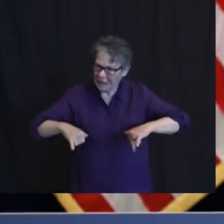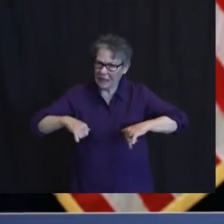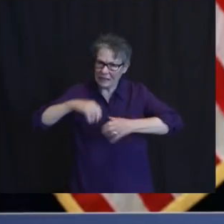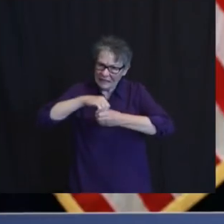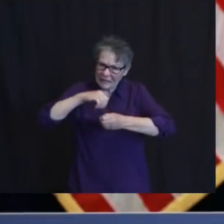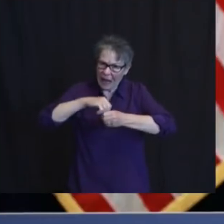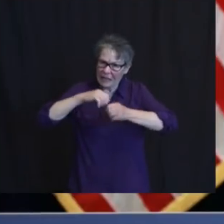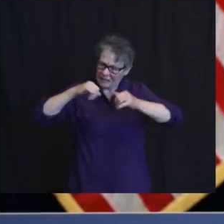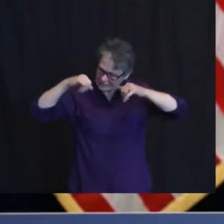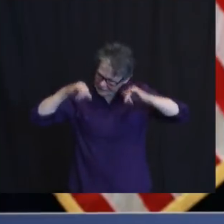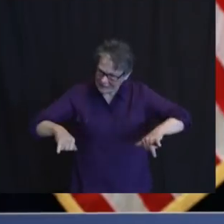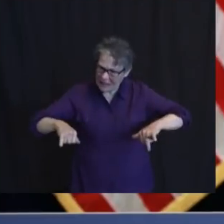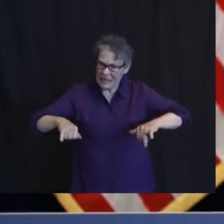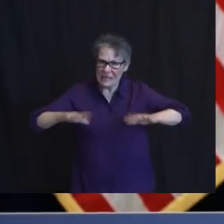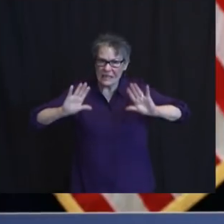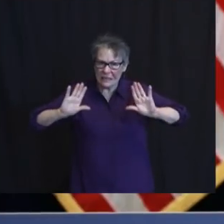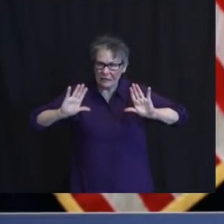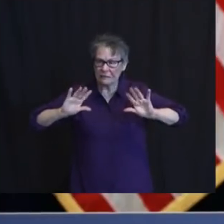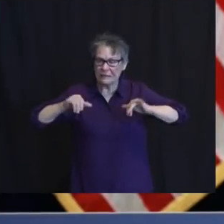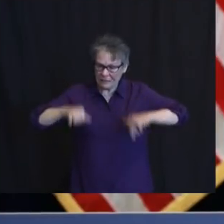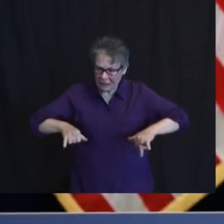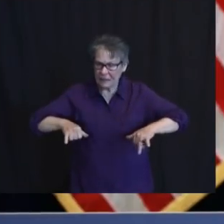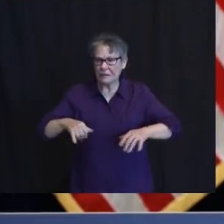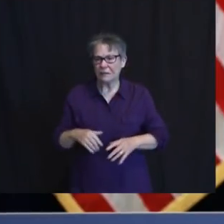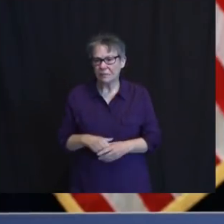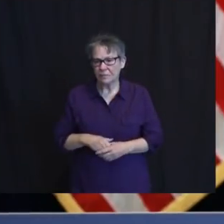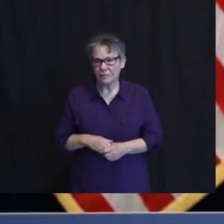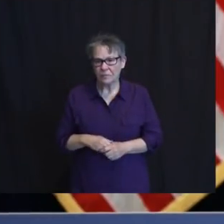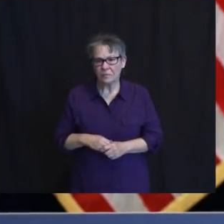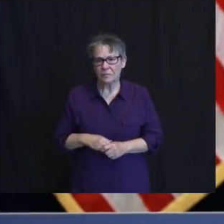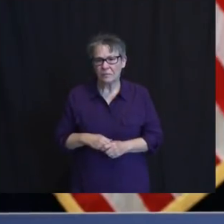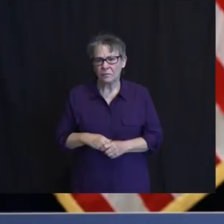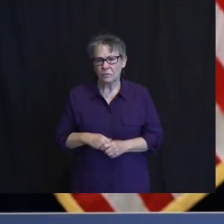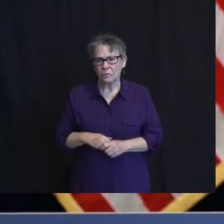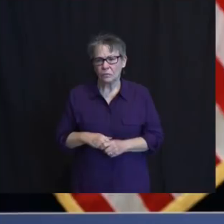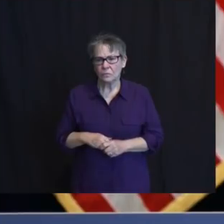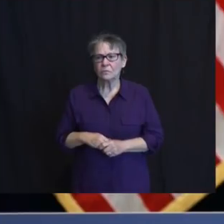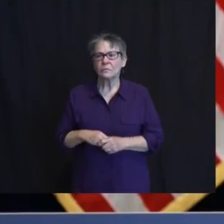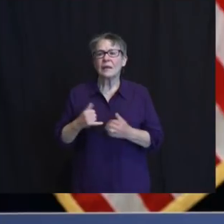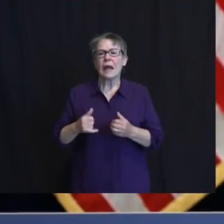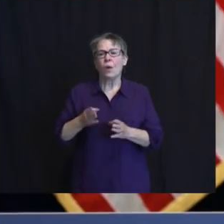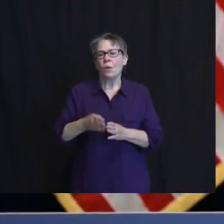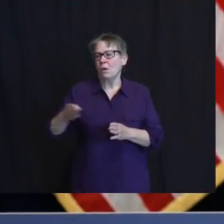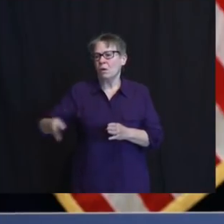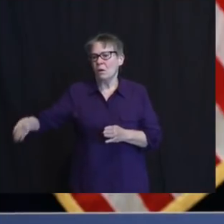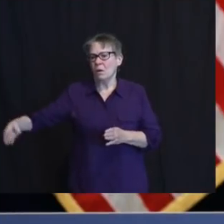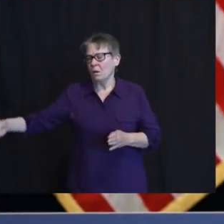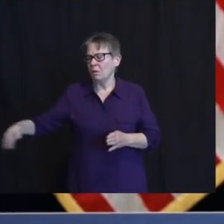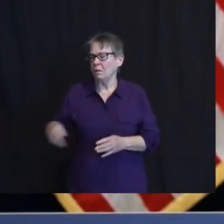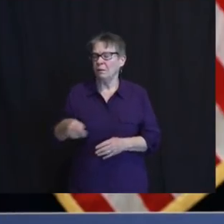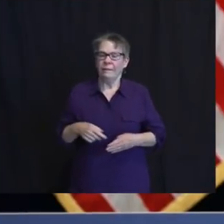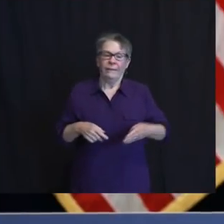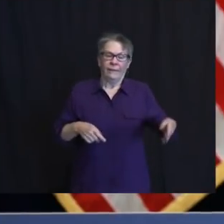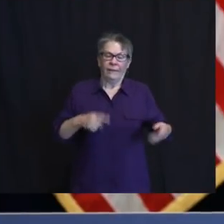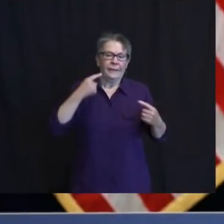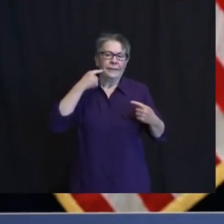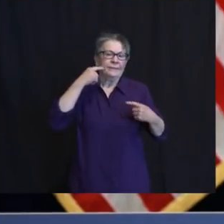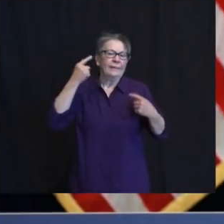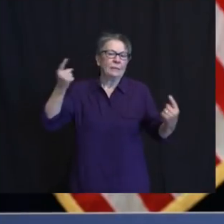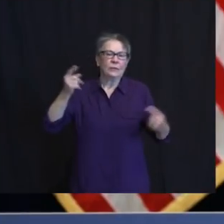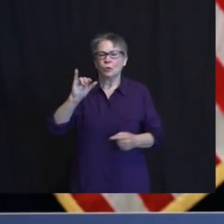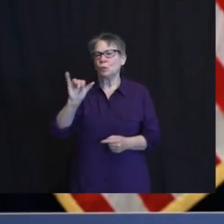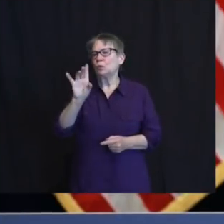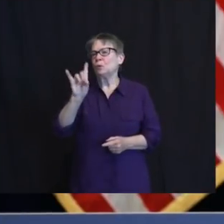joined today by the woman to my right who needs no introduction, the Commissioner of the Department of Health, Judy Persicelli. To her right, Department of Health Communicable